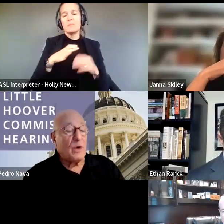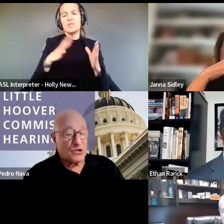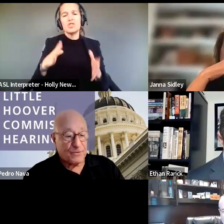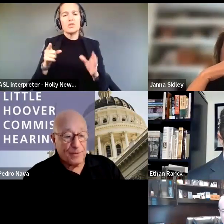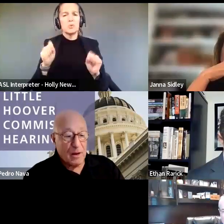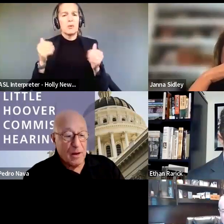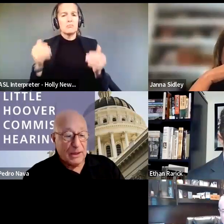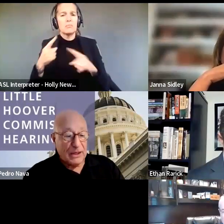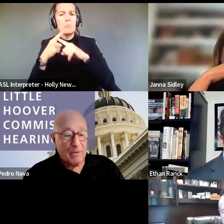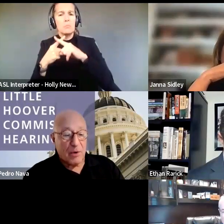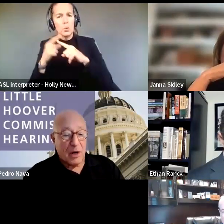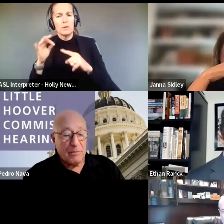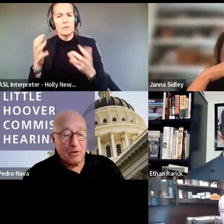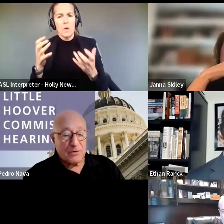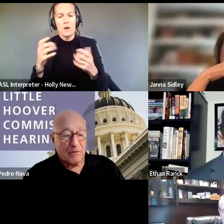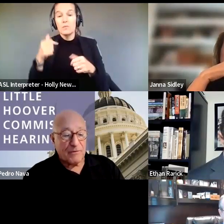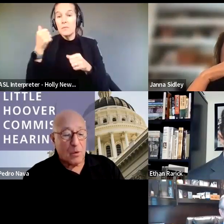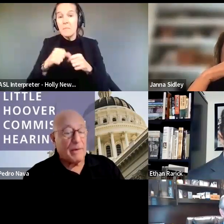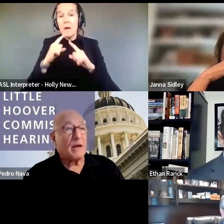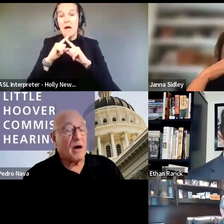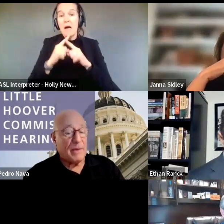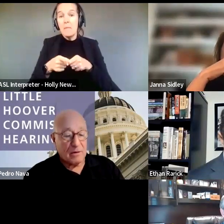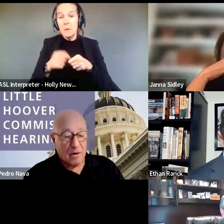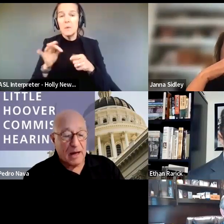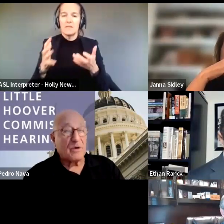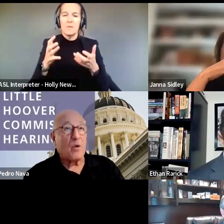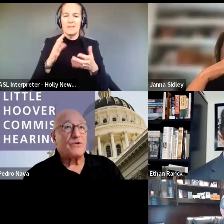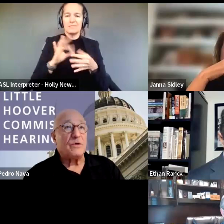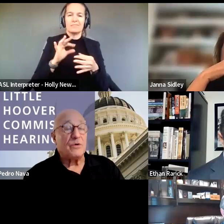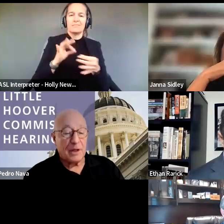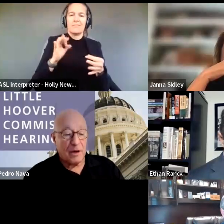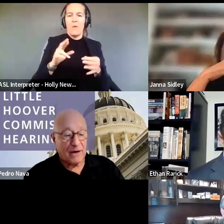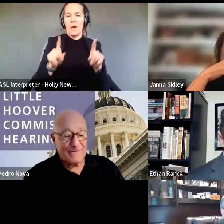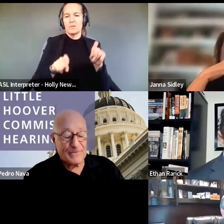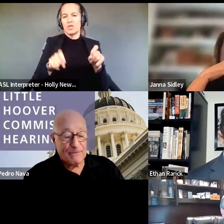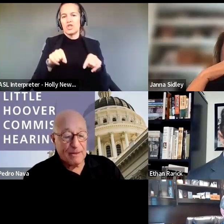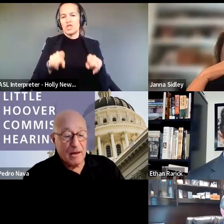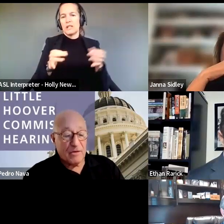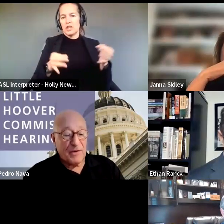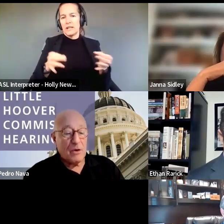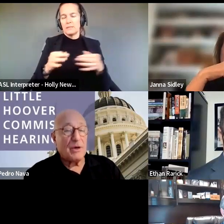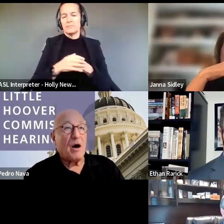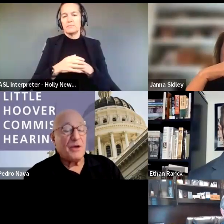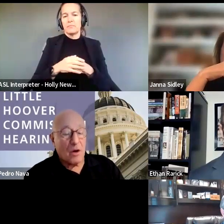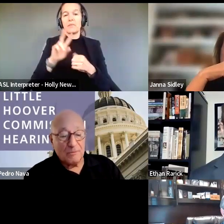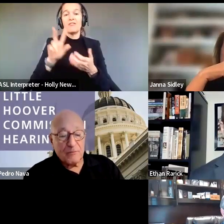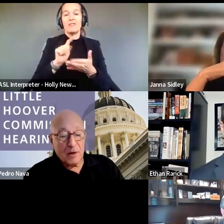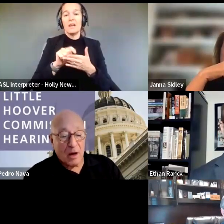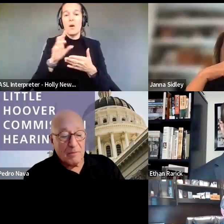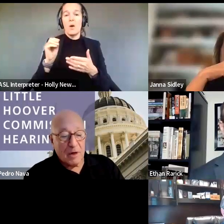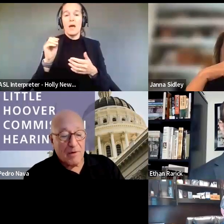if you wish. Please remember to unmute yourself if you want to make a comment or ask a question during the hearing. The video and